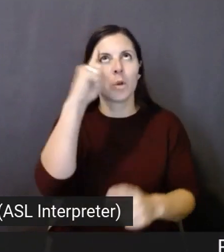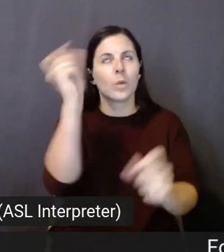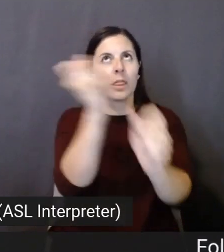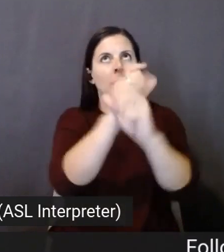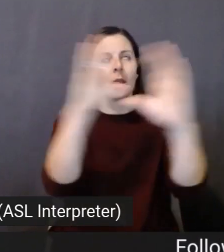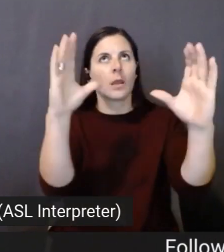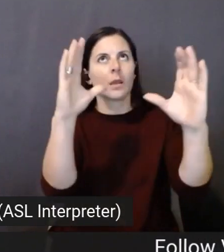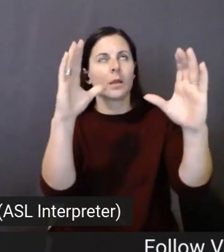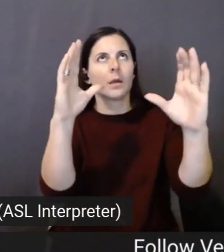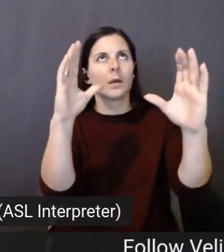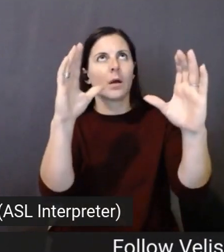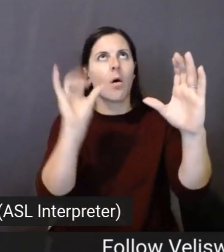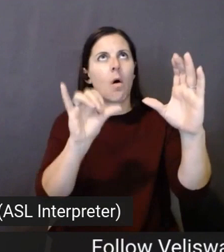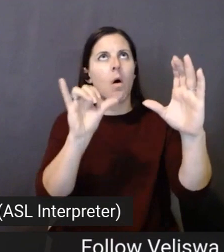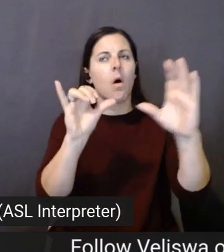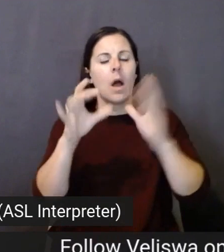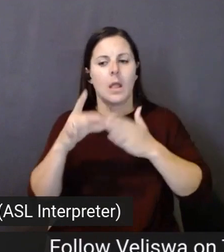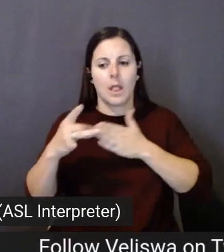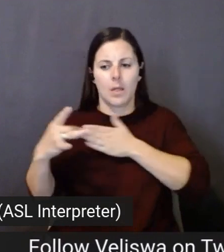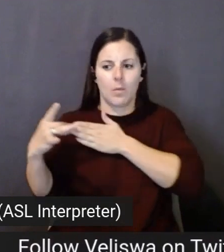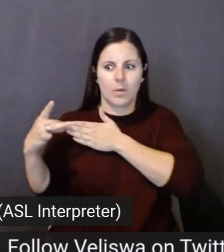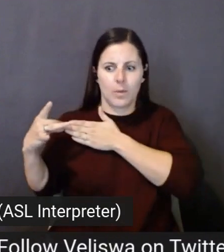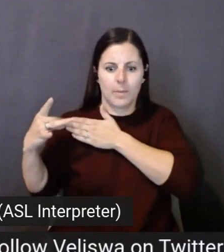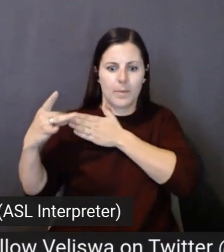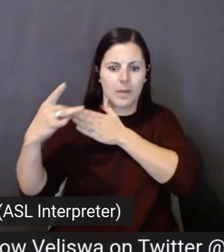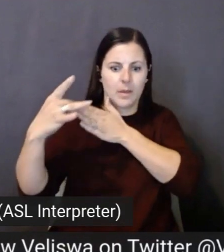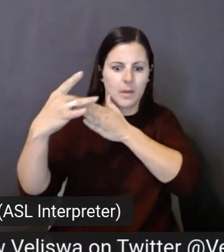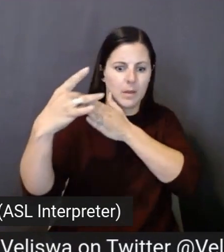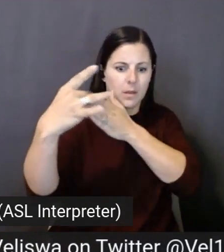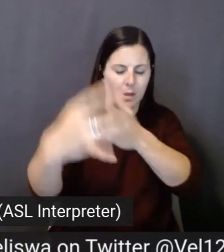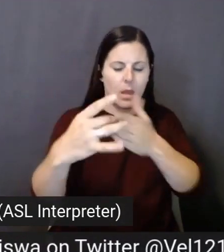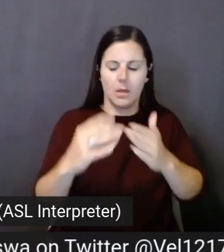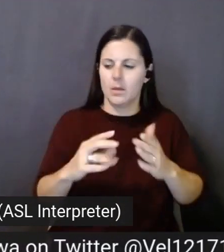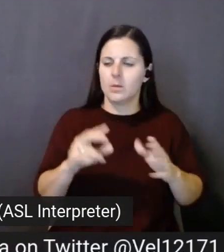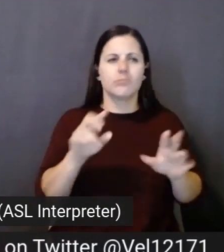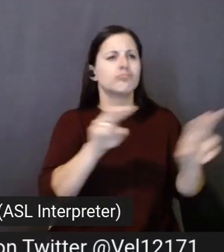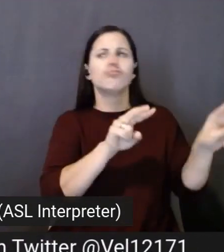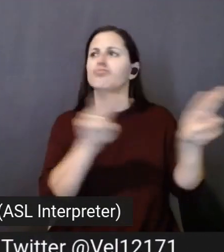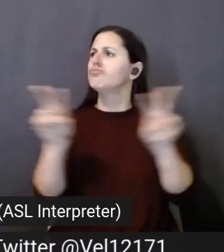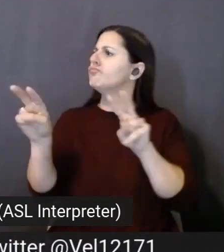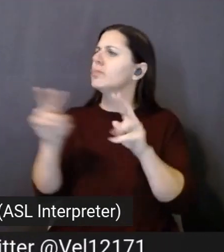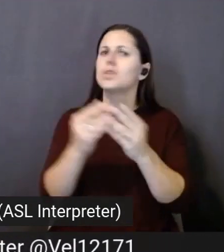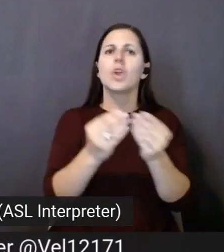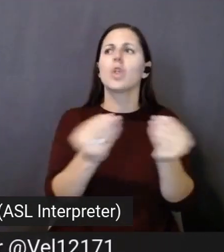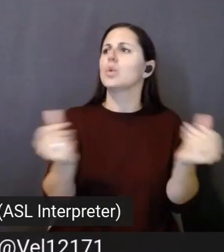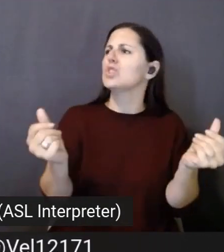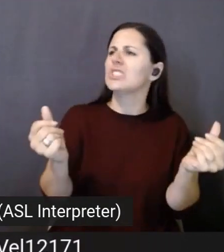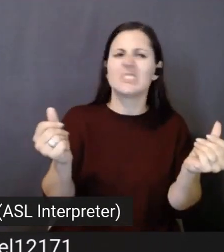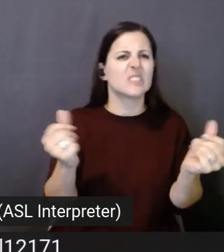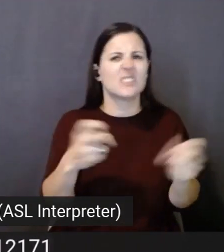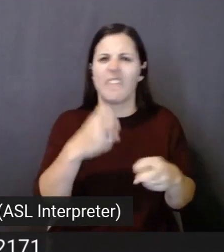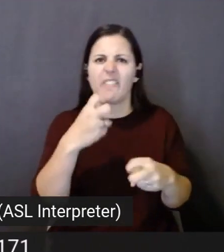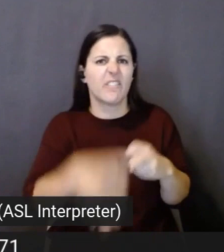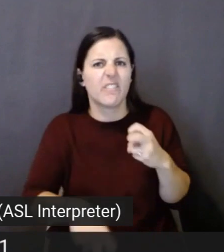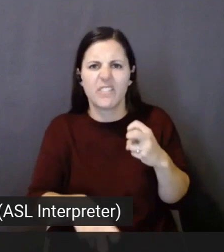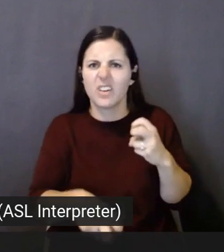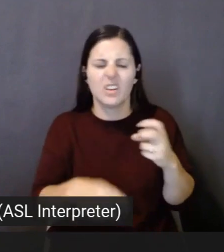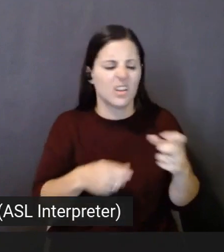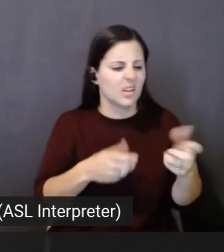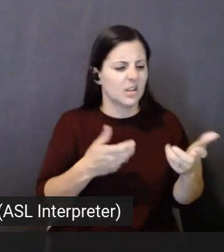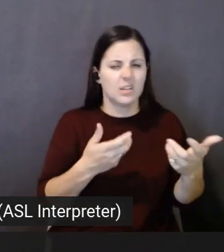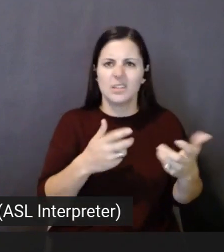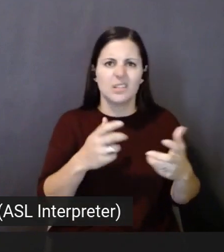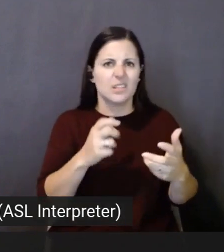to build this internally was when we looked at the solutions that were out there. They were really hard to configure, hard to manage. They